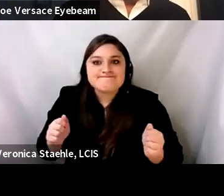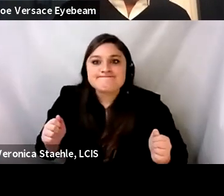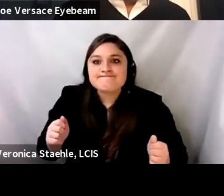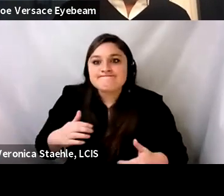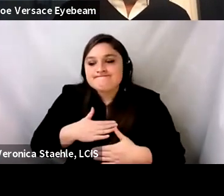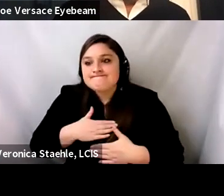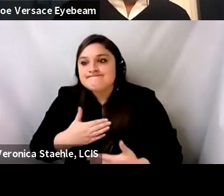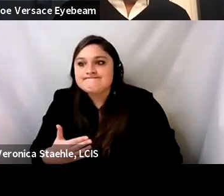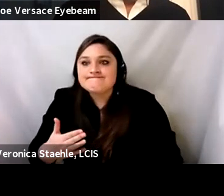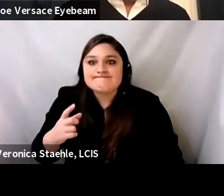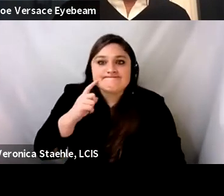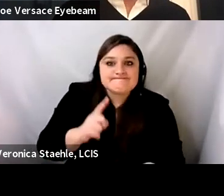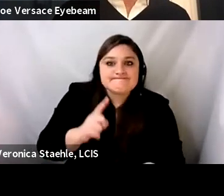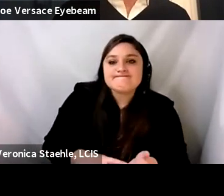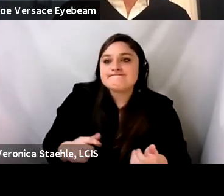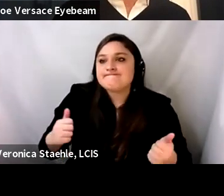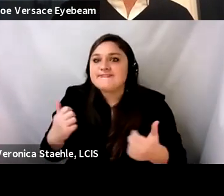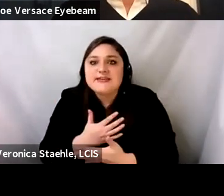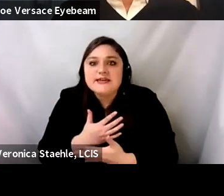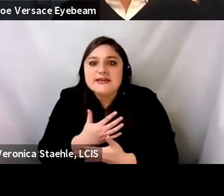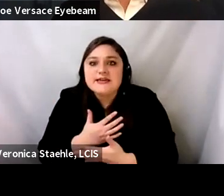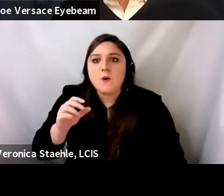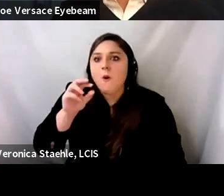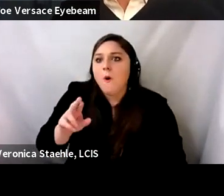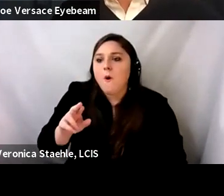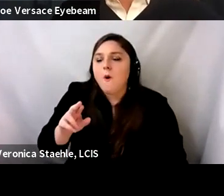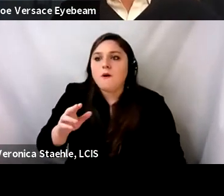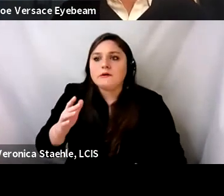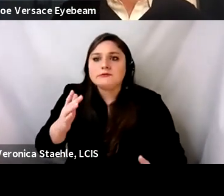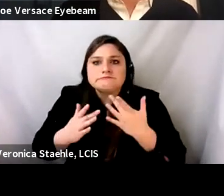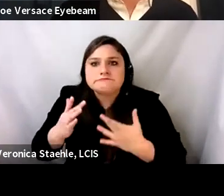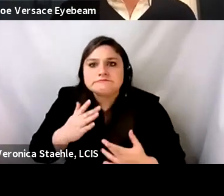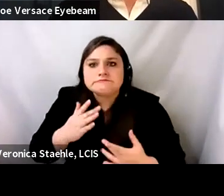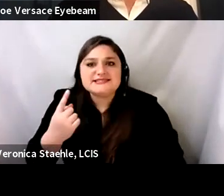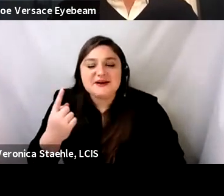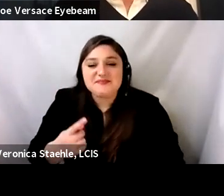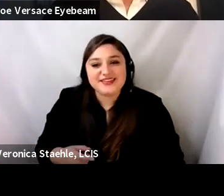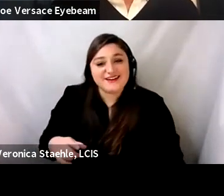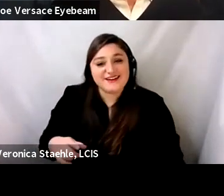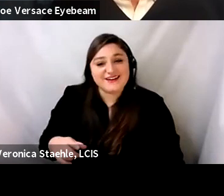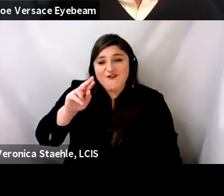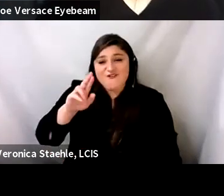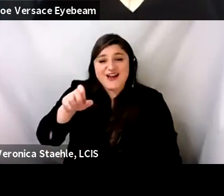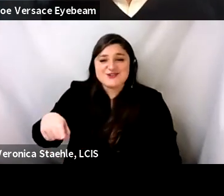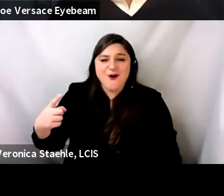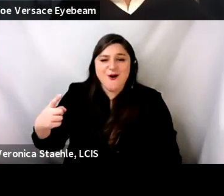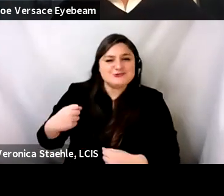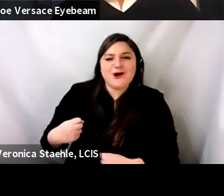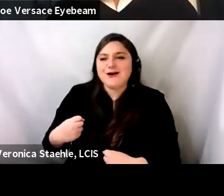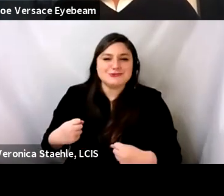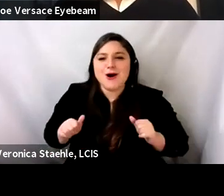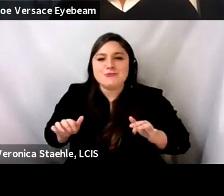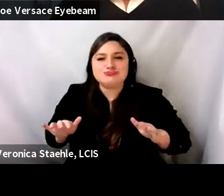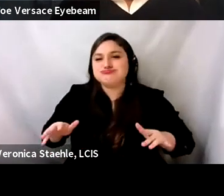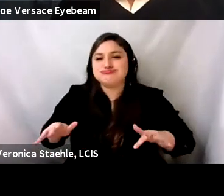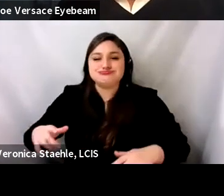shortcoming or fear or something. But just flipping that sort of to the specific question